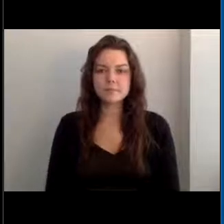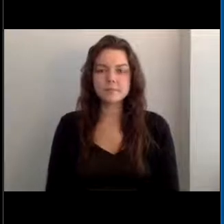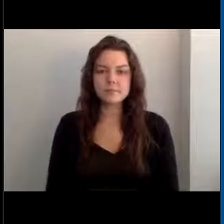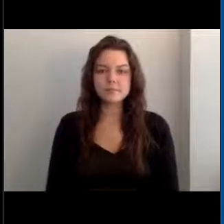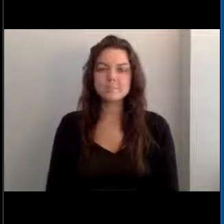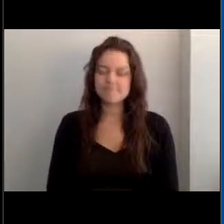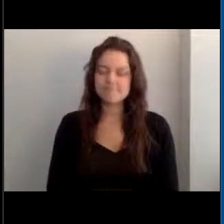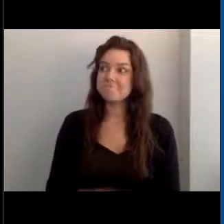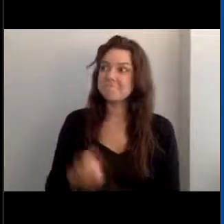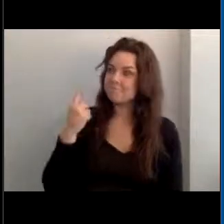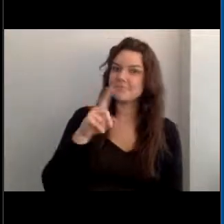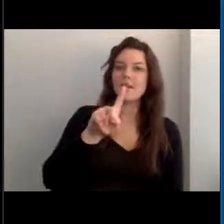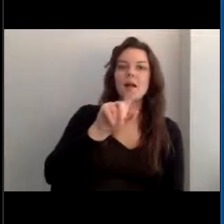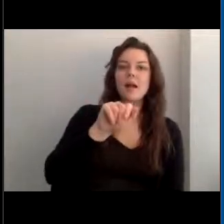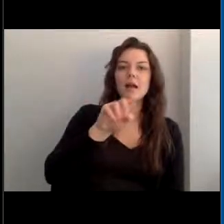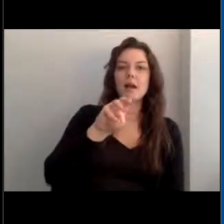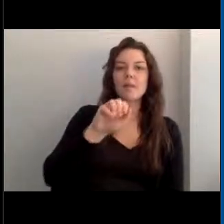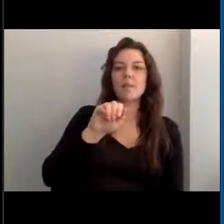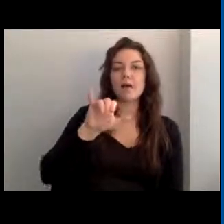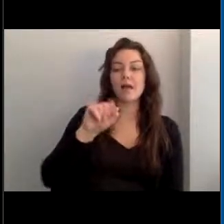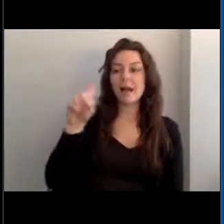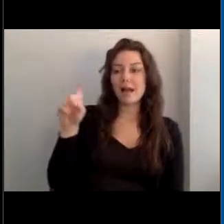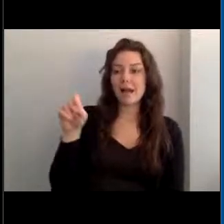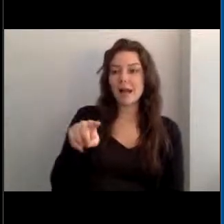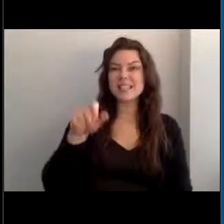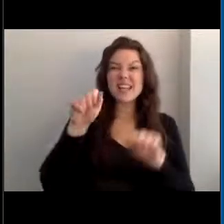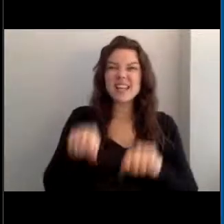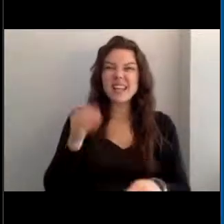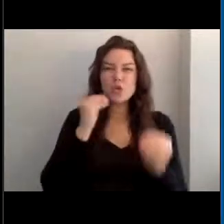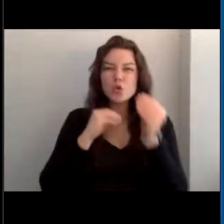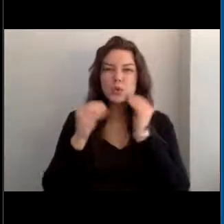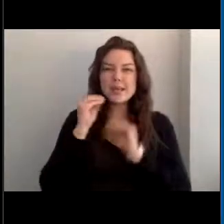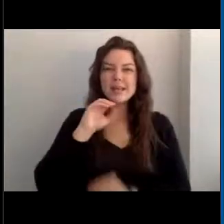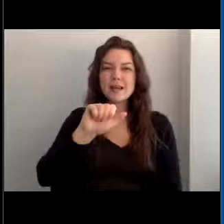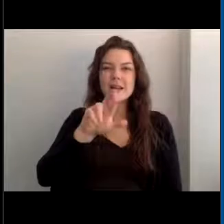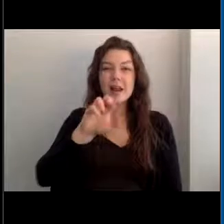And Kamaya asks, can you eat an arrow crab?